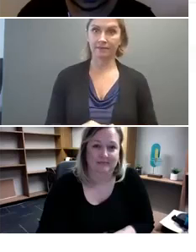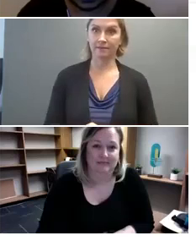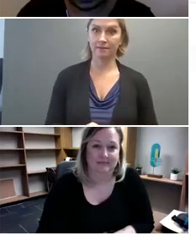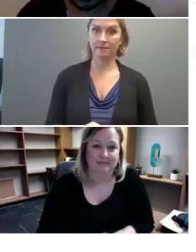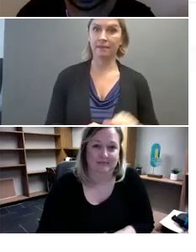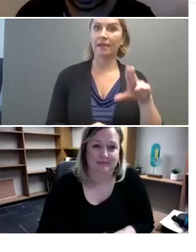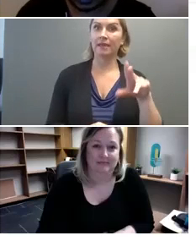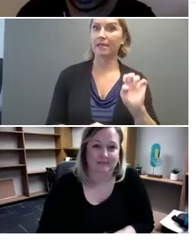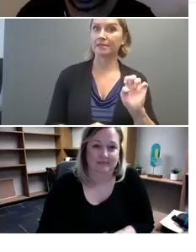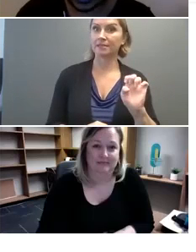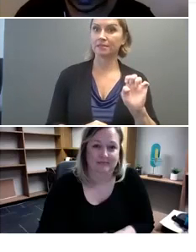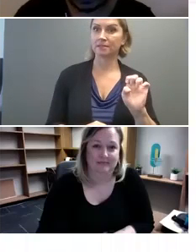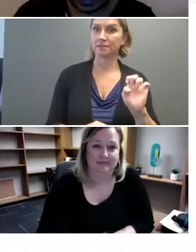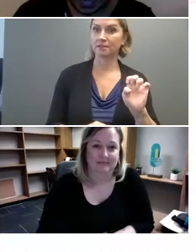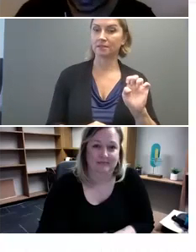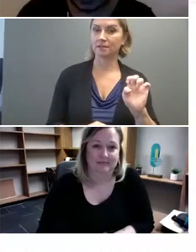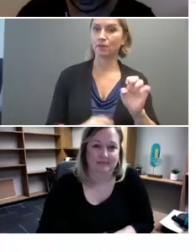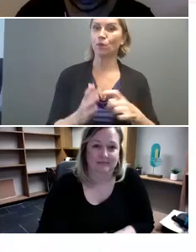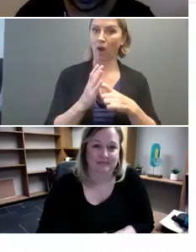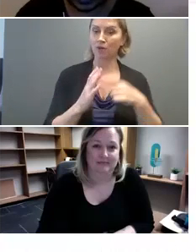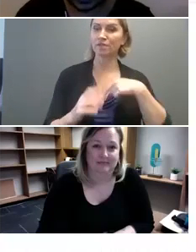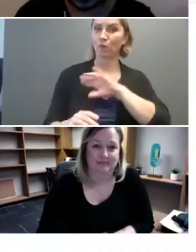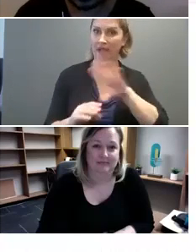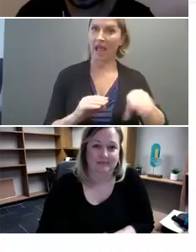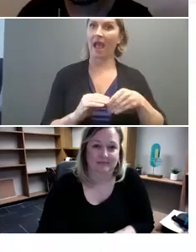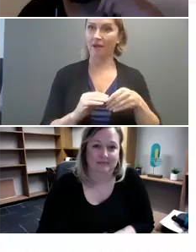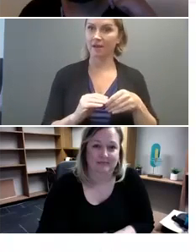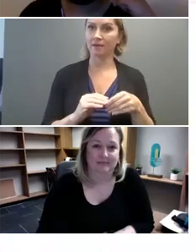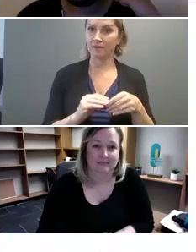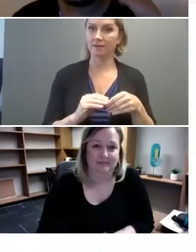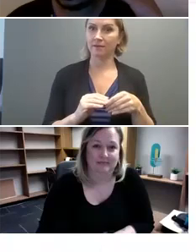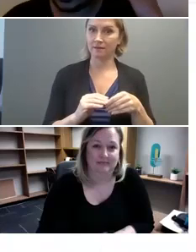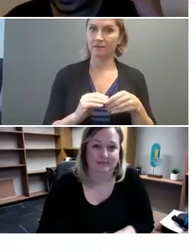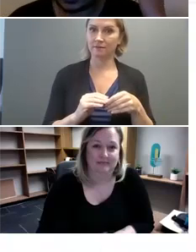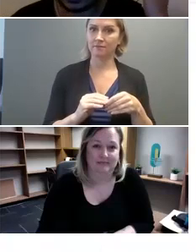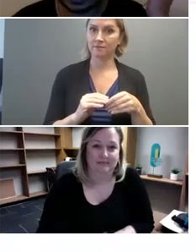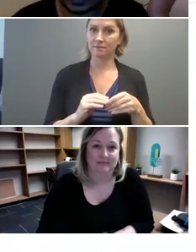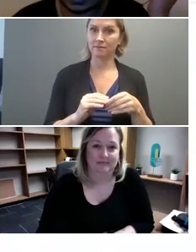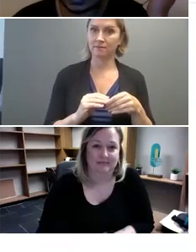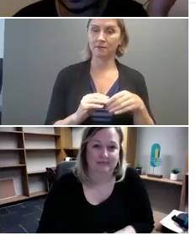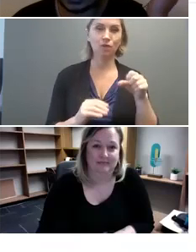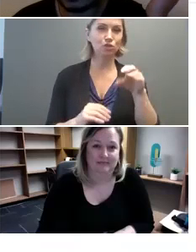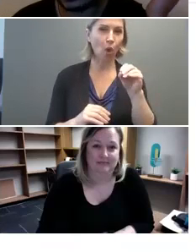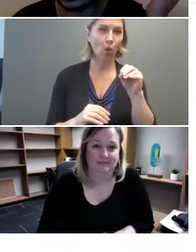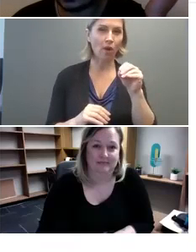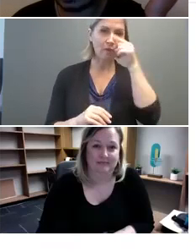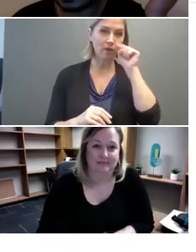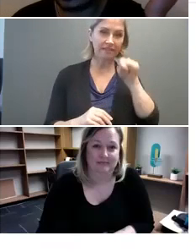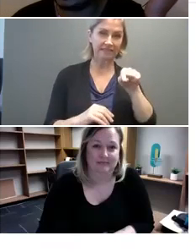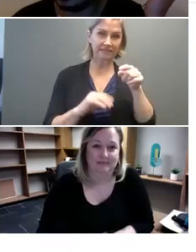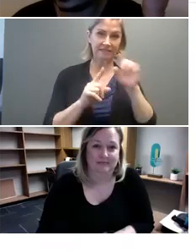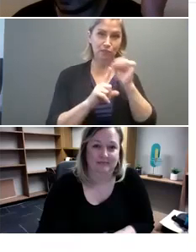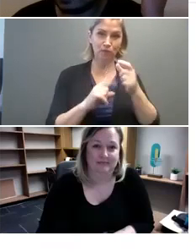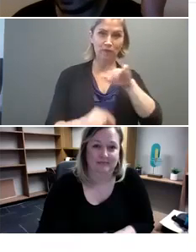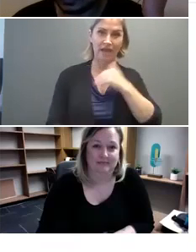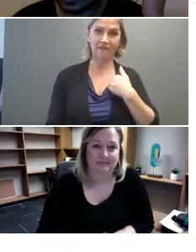And case 3 requires that we add epsilon to it, right? So in this case, we have n raised to the power